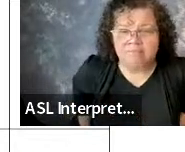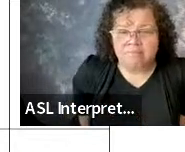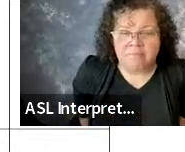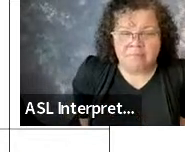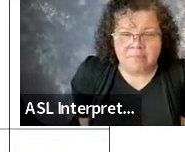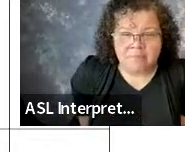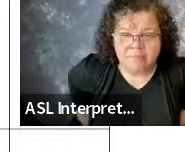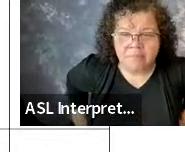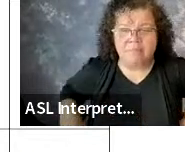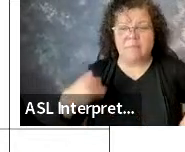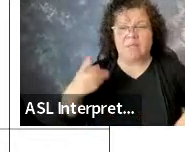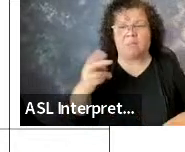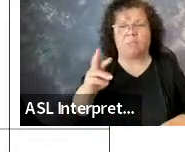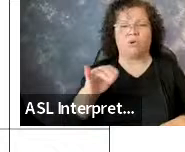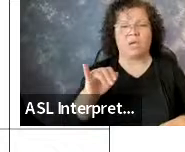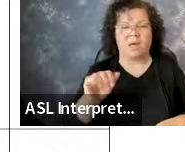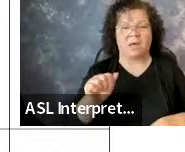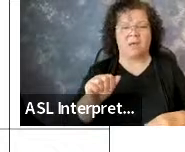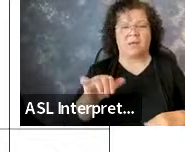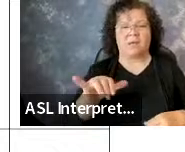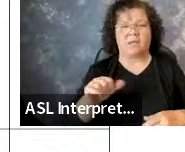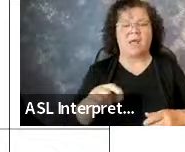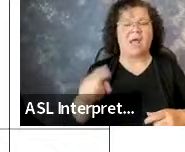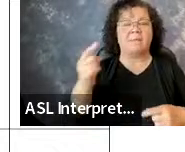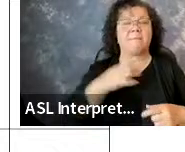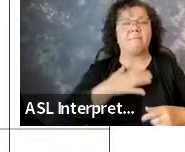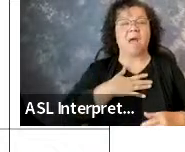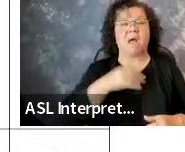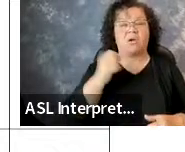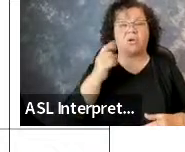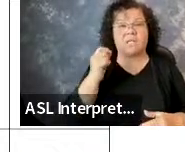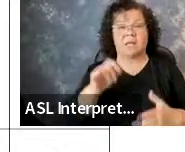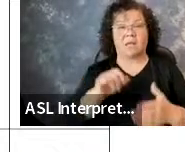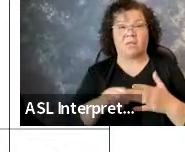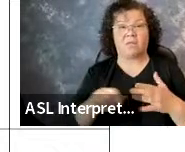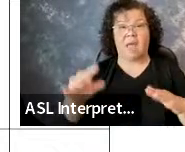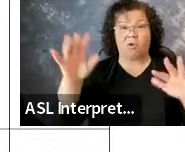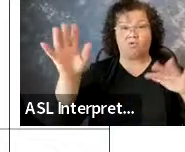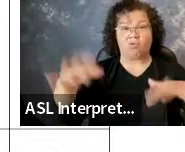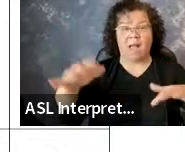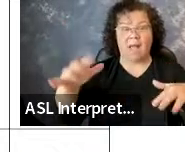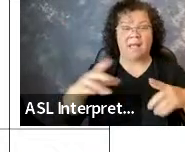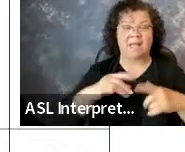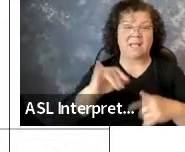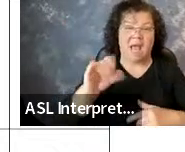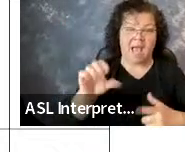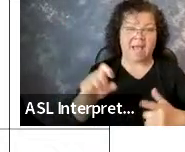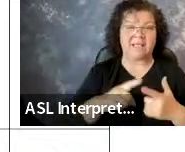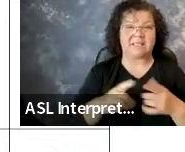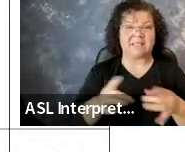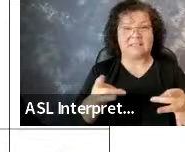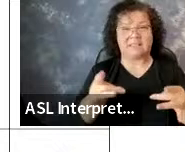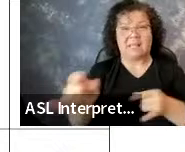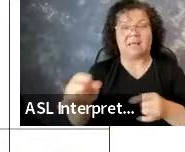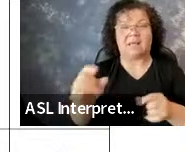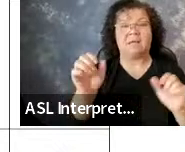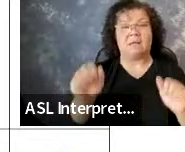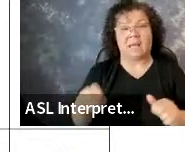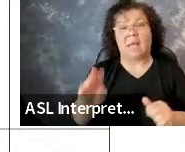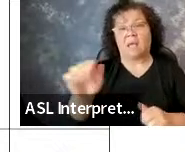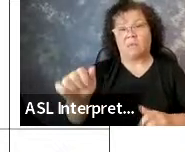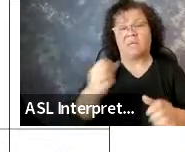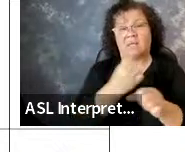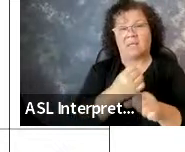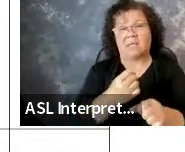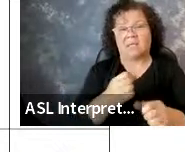Yeah. I think that just understanding that rain and ice and sleetness can kind of be dangerous for